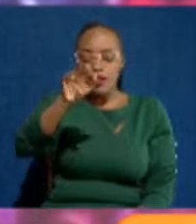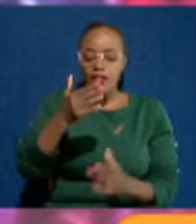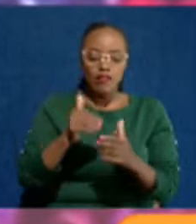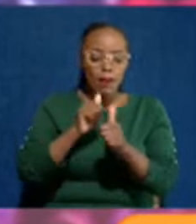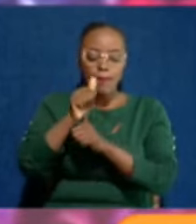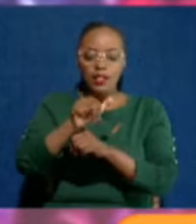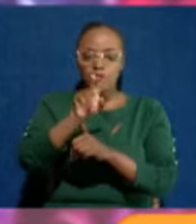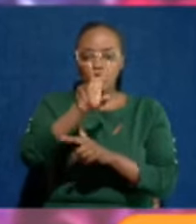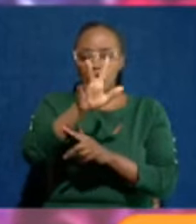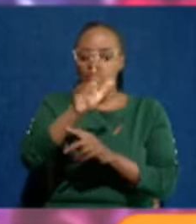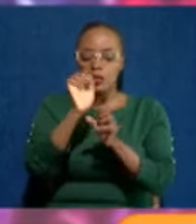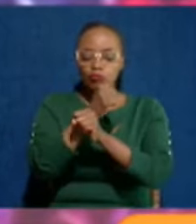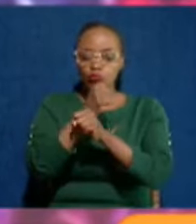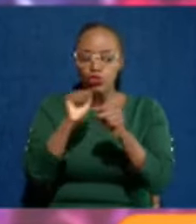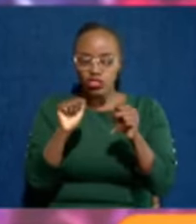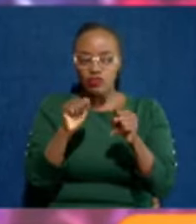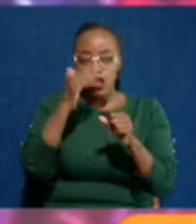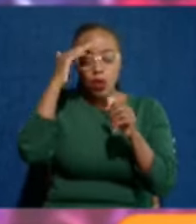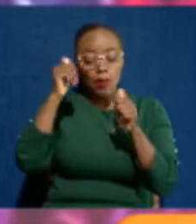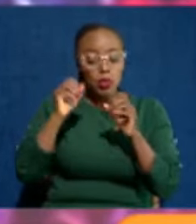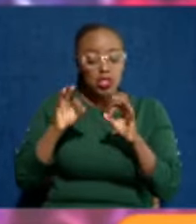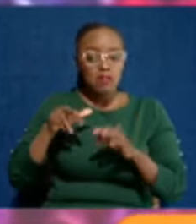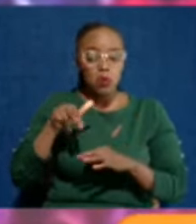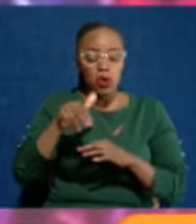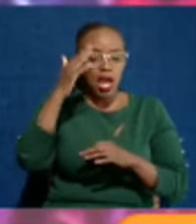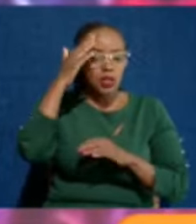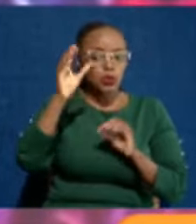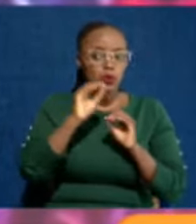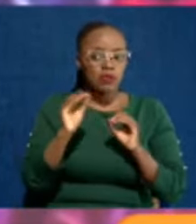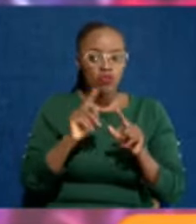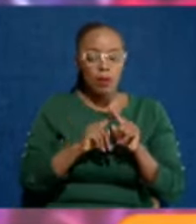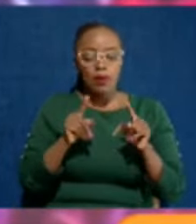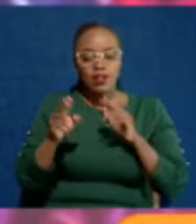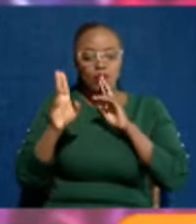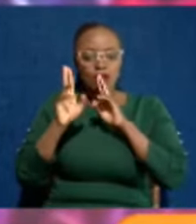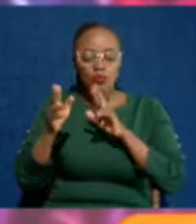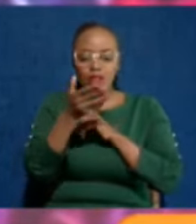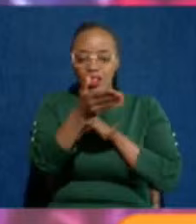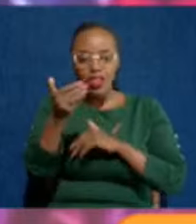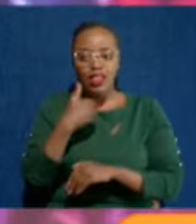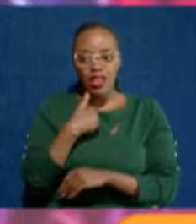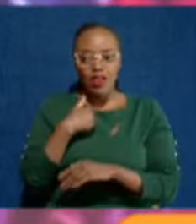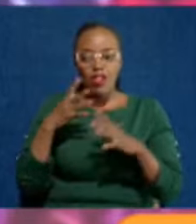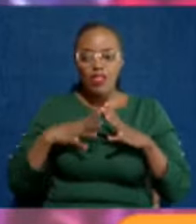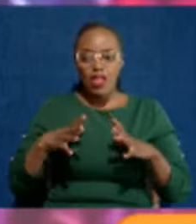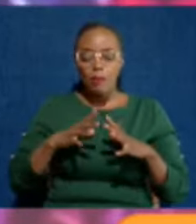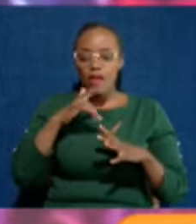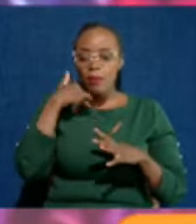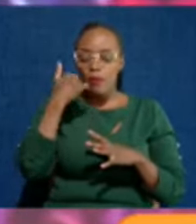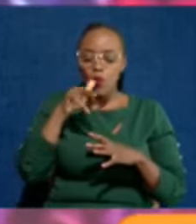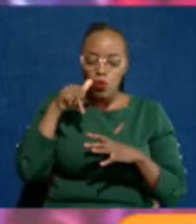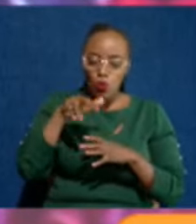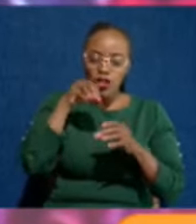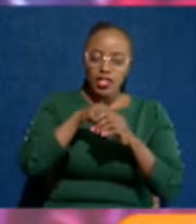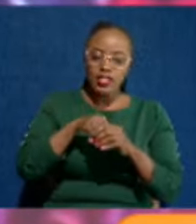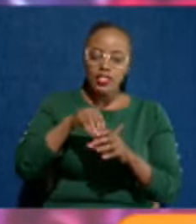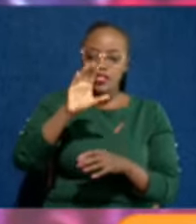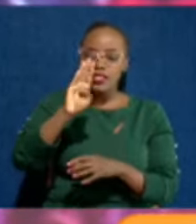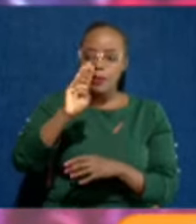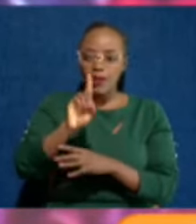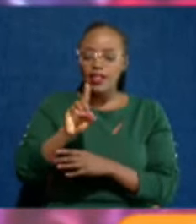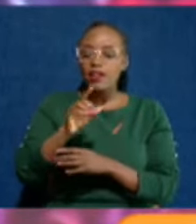Kangemi. So I don't know that she walked, but also we were getting reports of several people that had to walk into the CBD, never mind